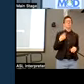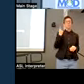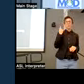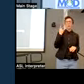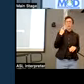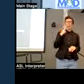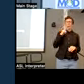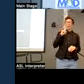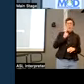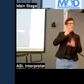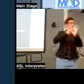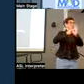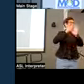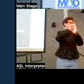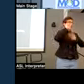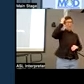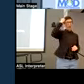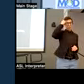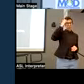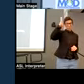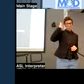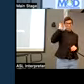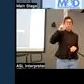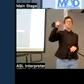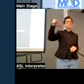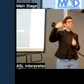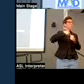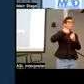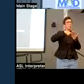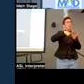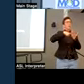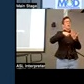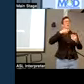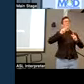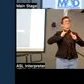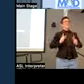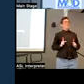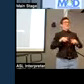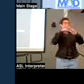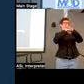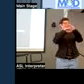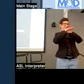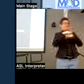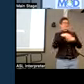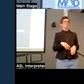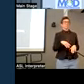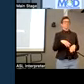you know, came to state government, you know, you know, Mary talked about ramps and I used to work in, I started my career in prison.